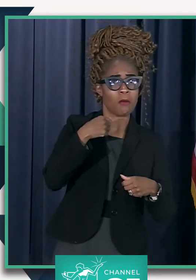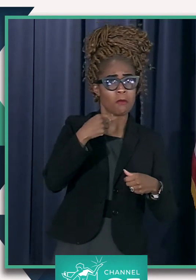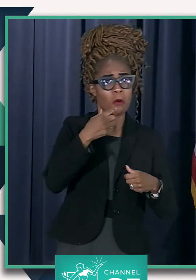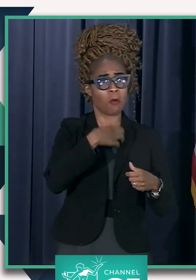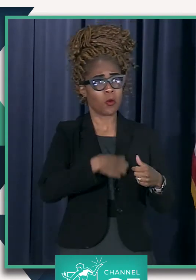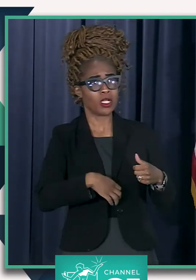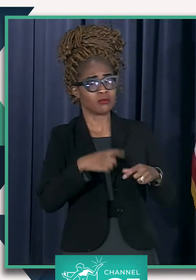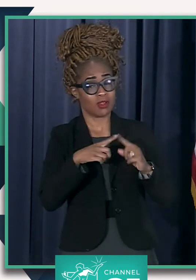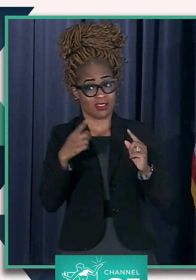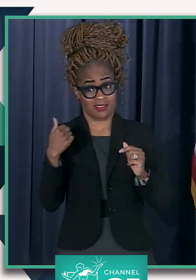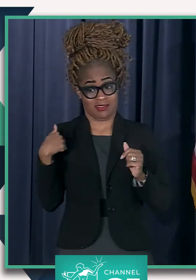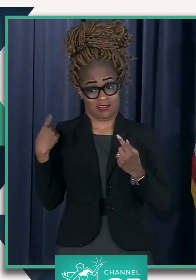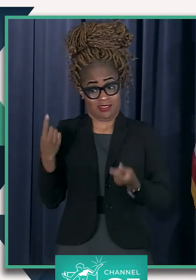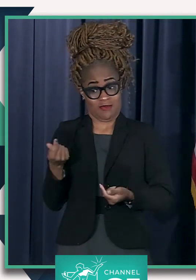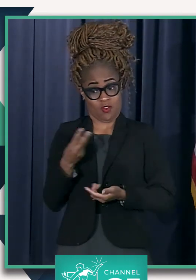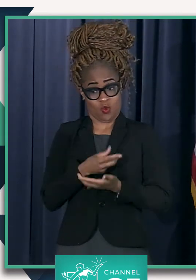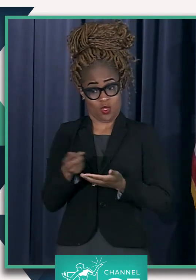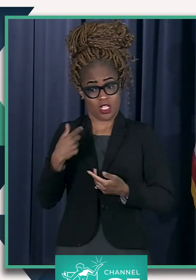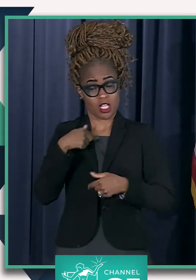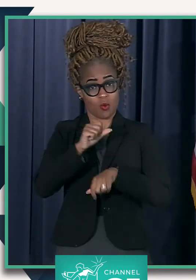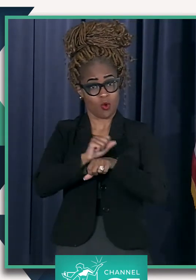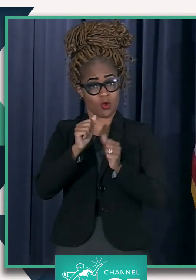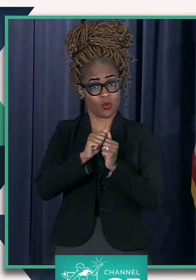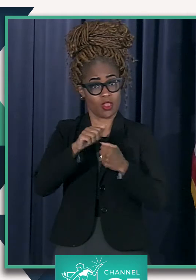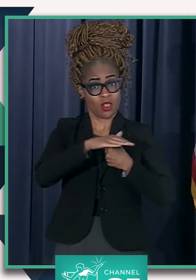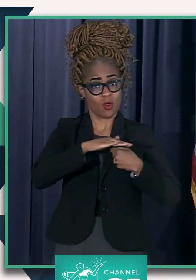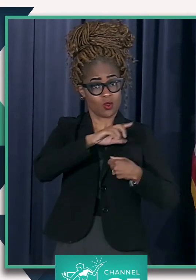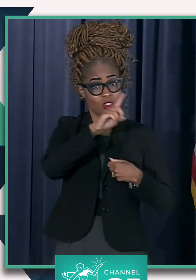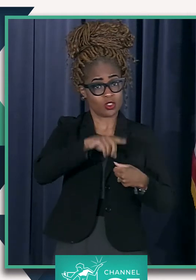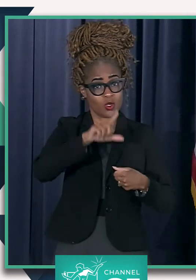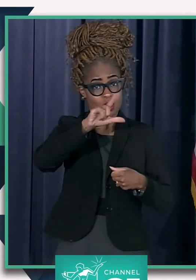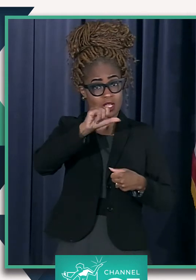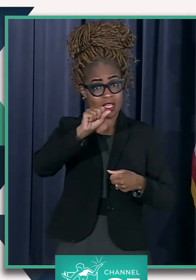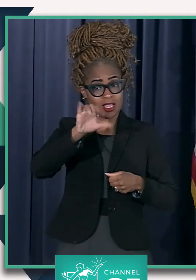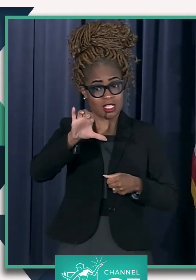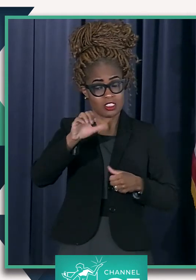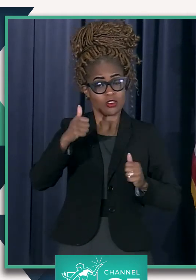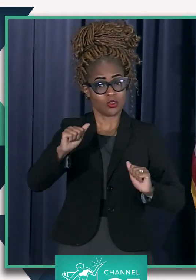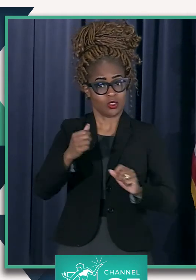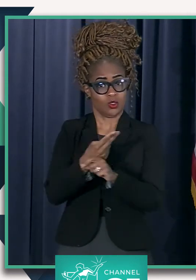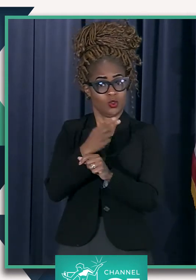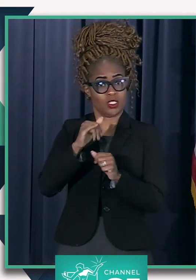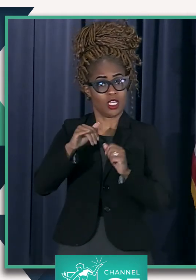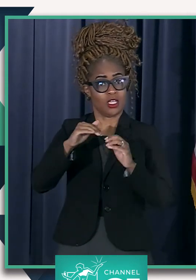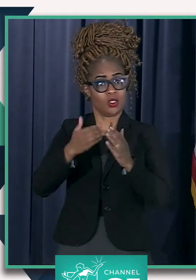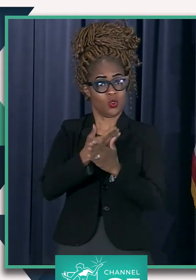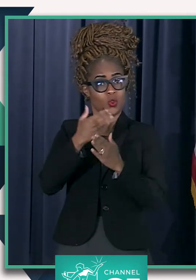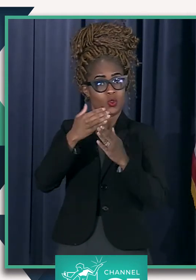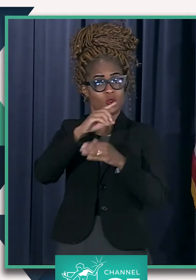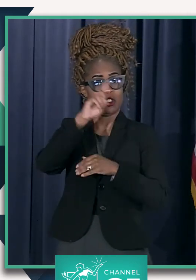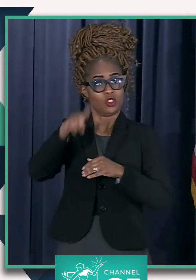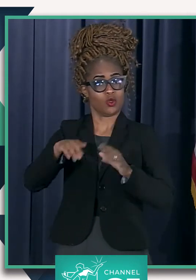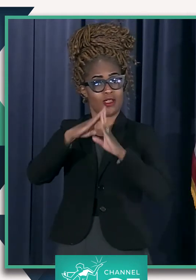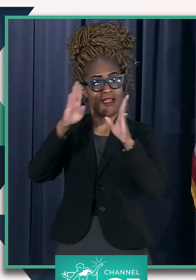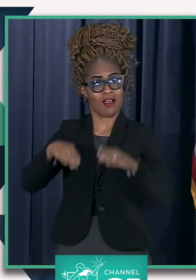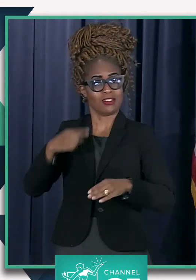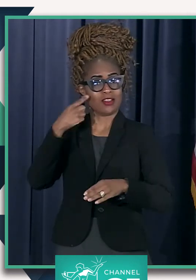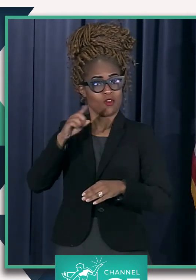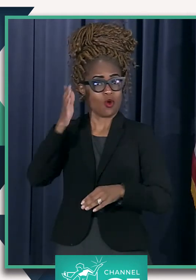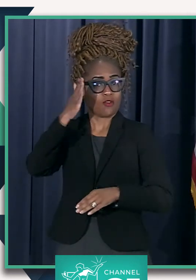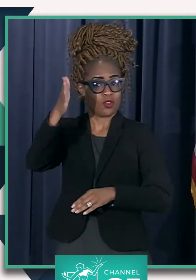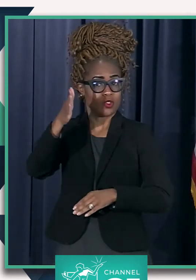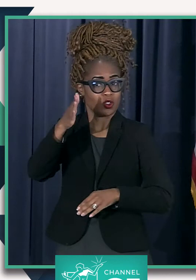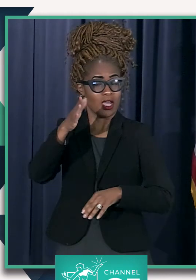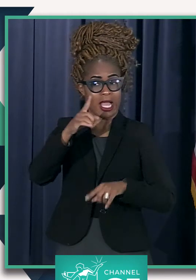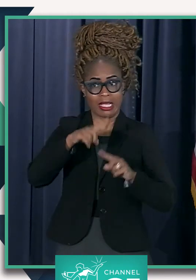been working with the local Detroit List team on using the new Detroit Housing for the Future Fund. I can't say much about it yet,